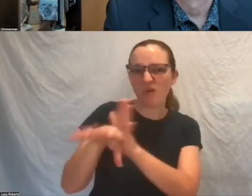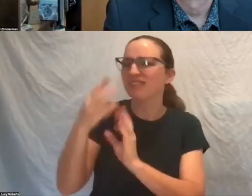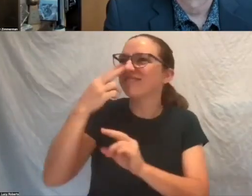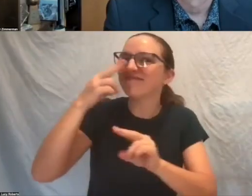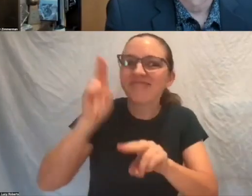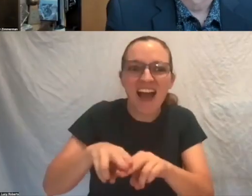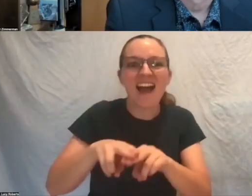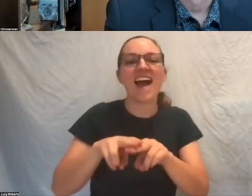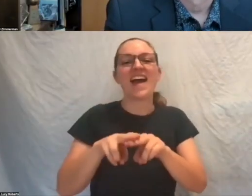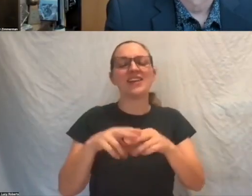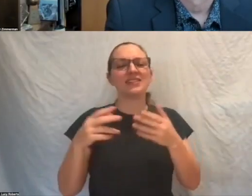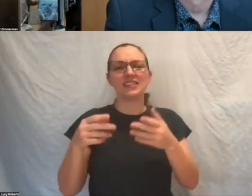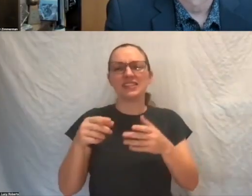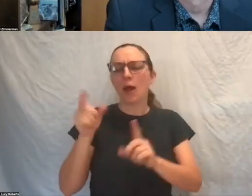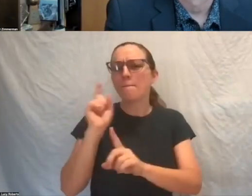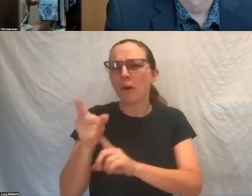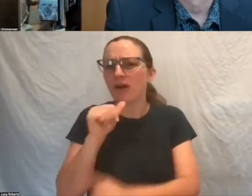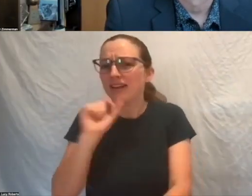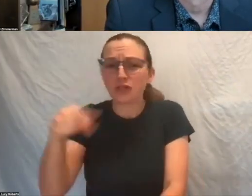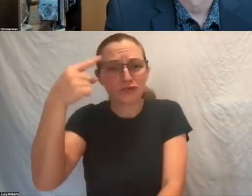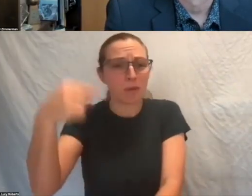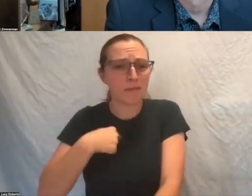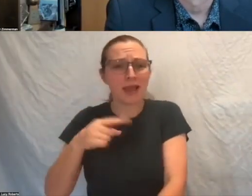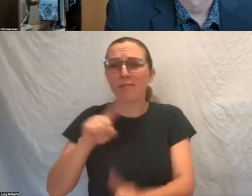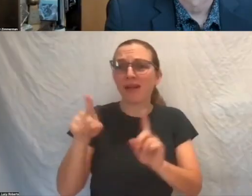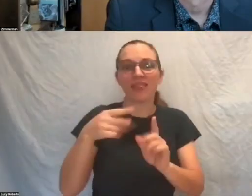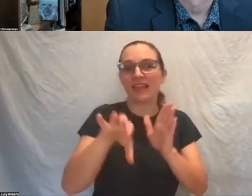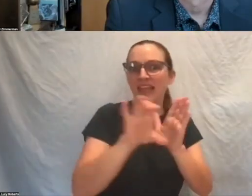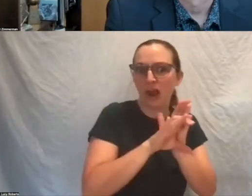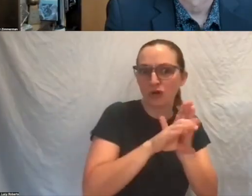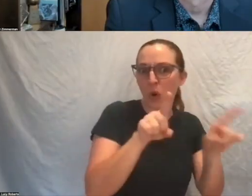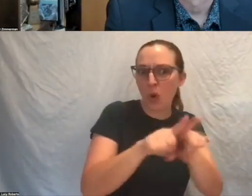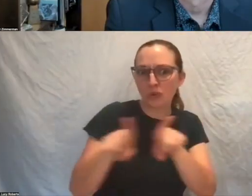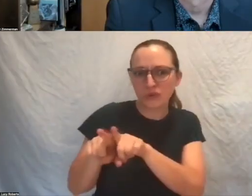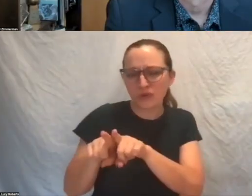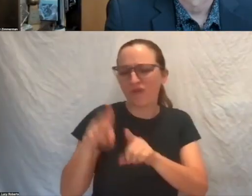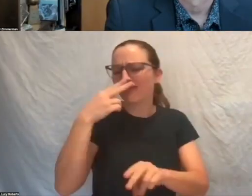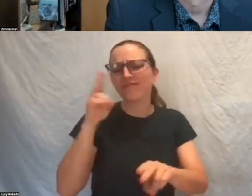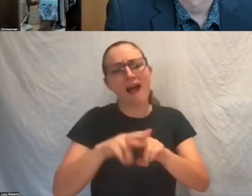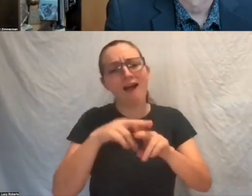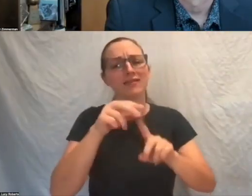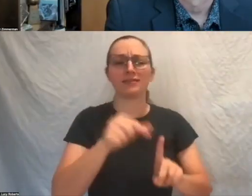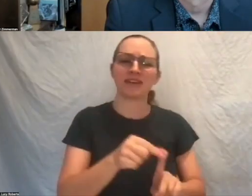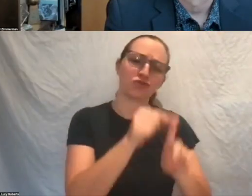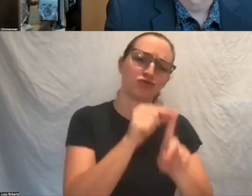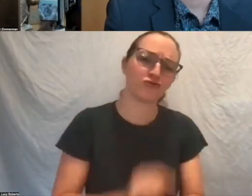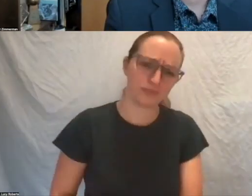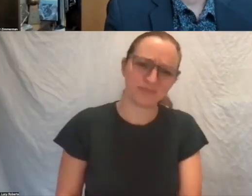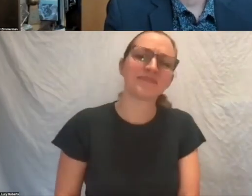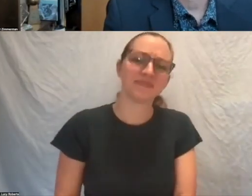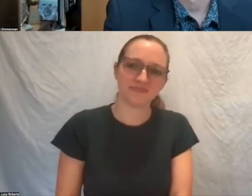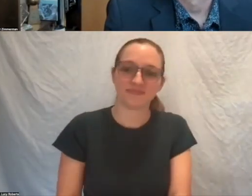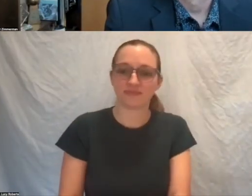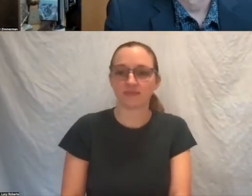just a moment, not just for me, but for the character as well. It was a lot of fun and really special.